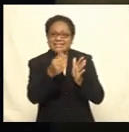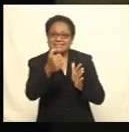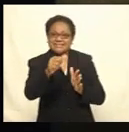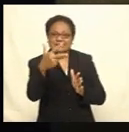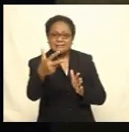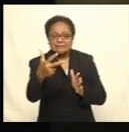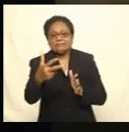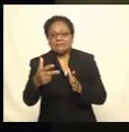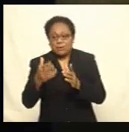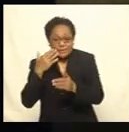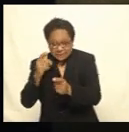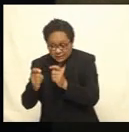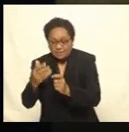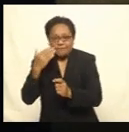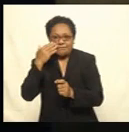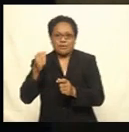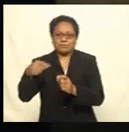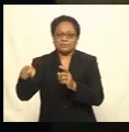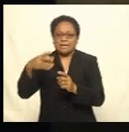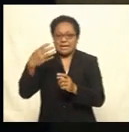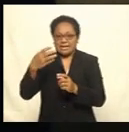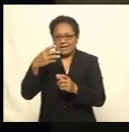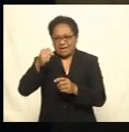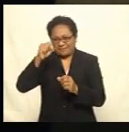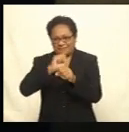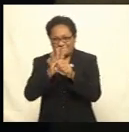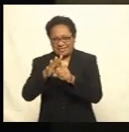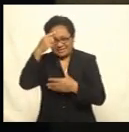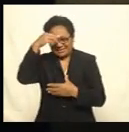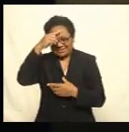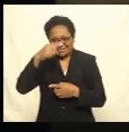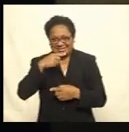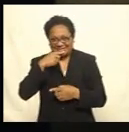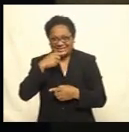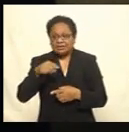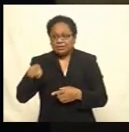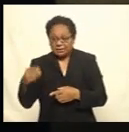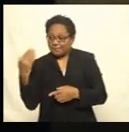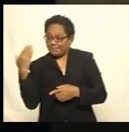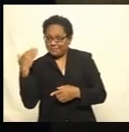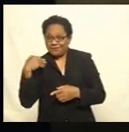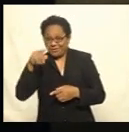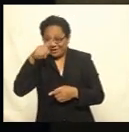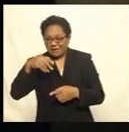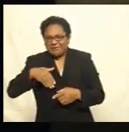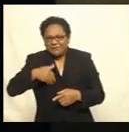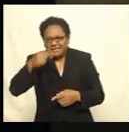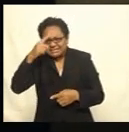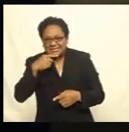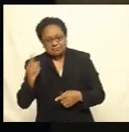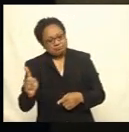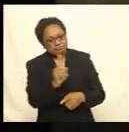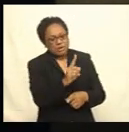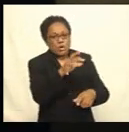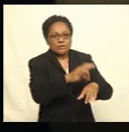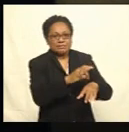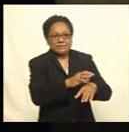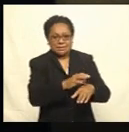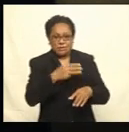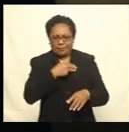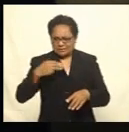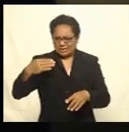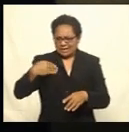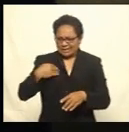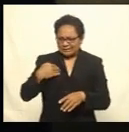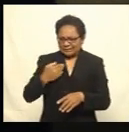positive after he presented himself to the authorities as he was having fever. The ministry is yet to determine whether he has